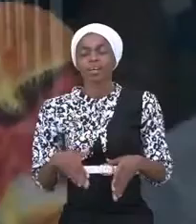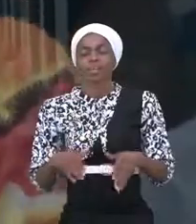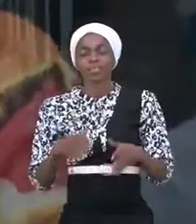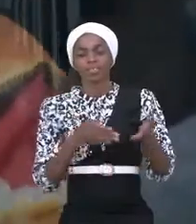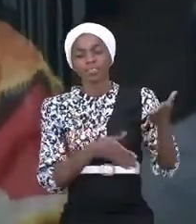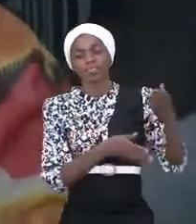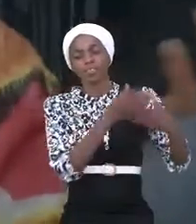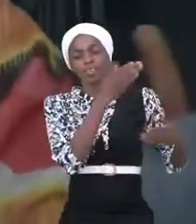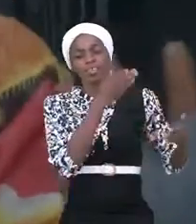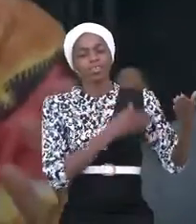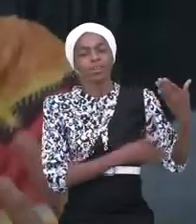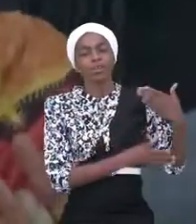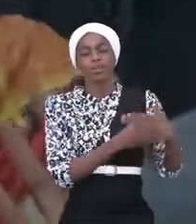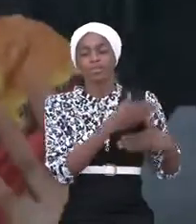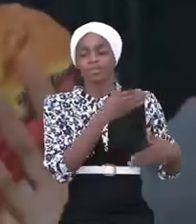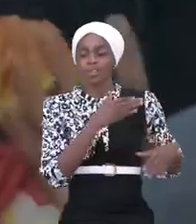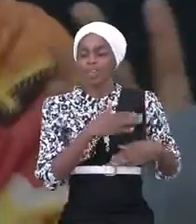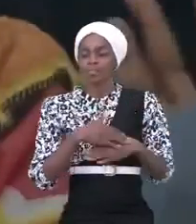Generations